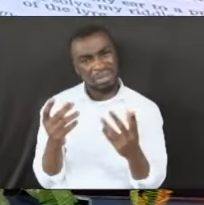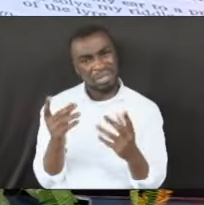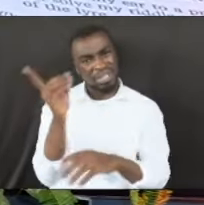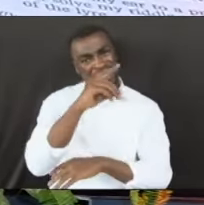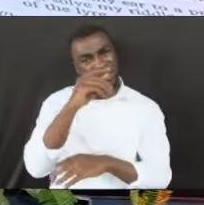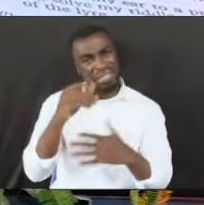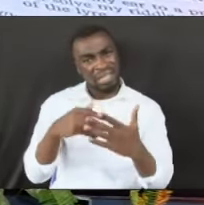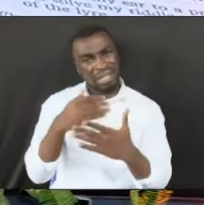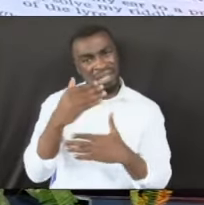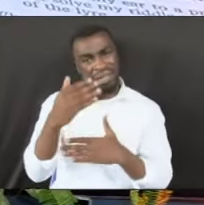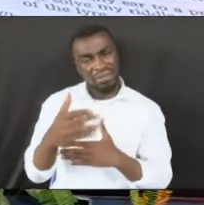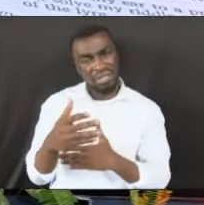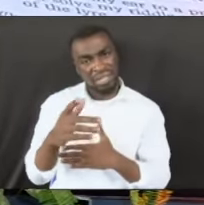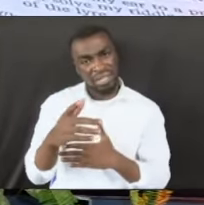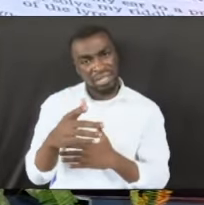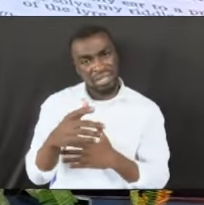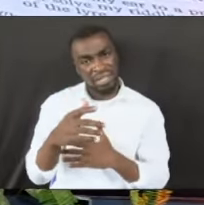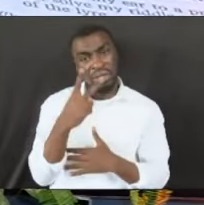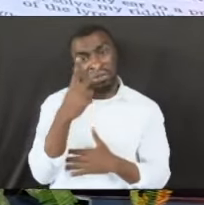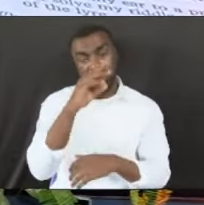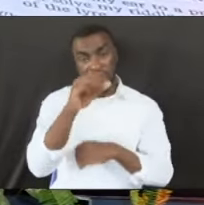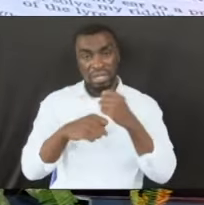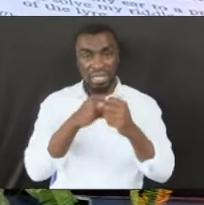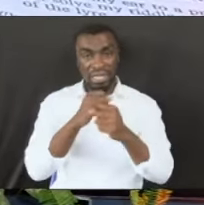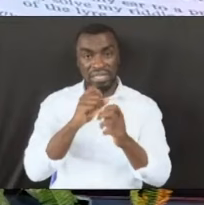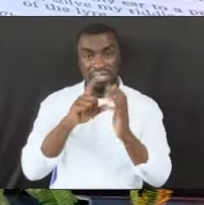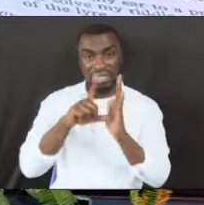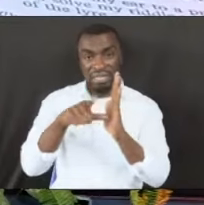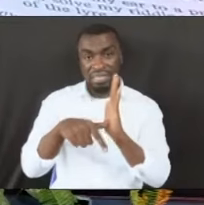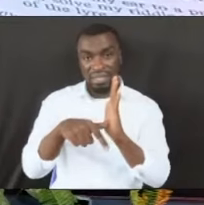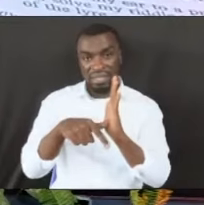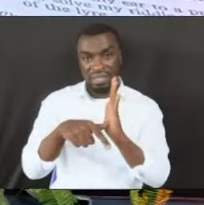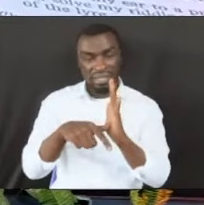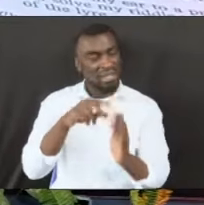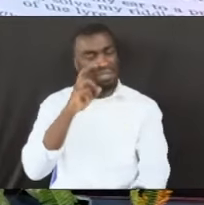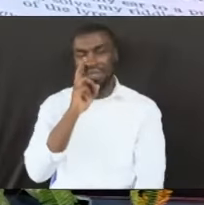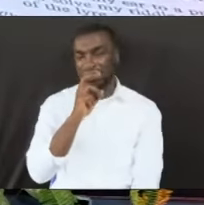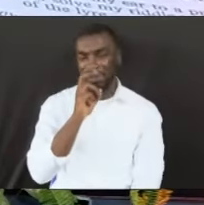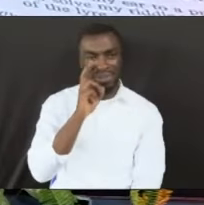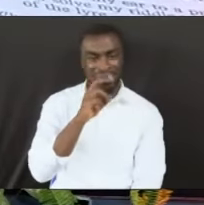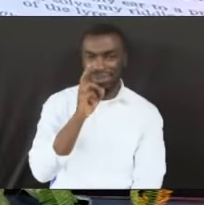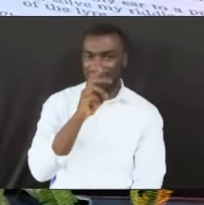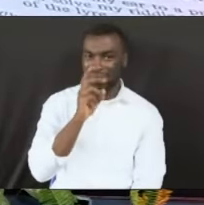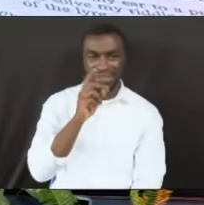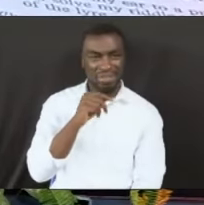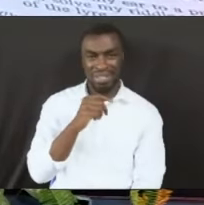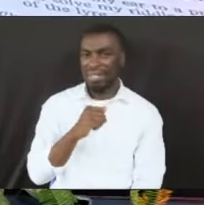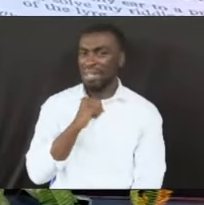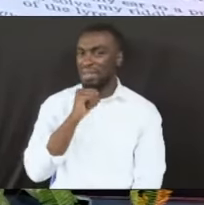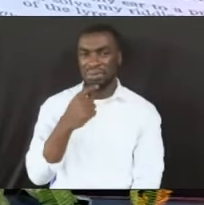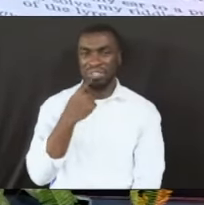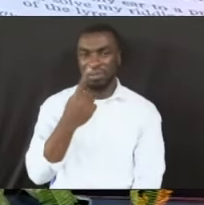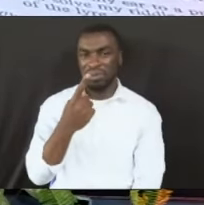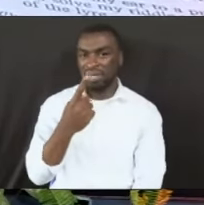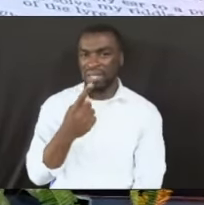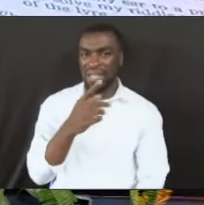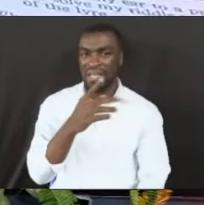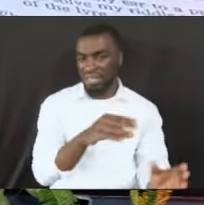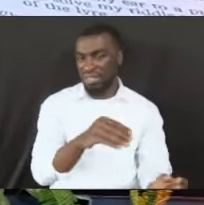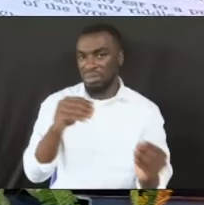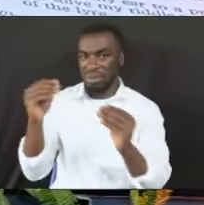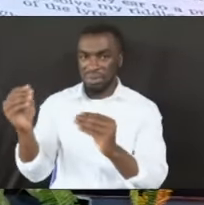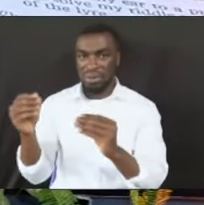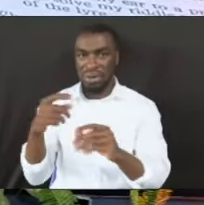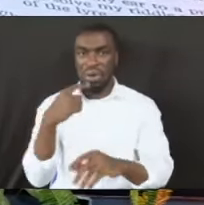2 years later. Then I said, what a joke. And you know, that 2 years, that's not a guarantee that you are going. It's only to assess